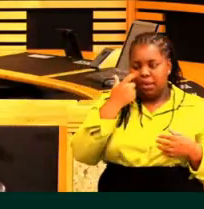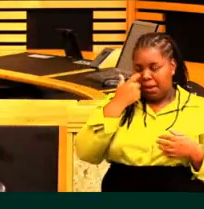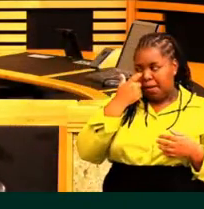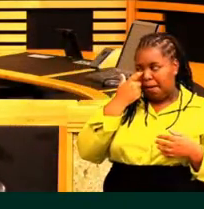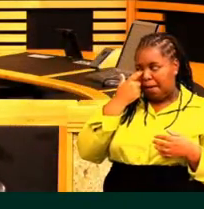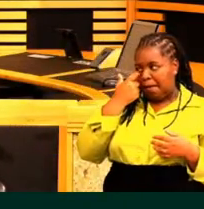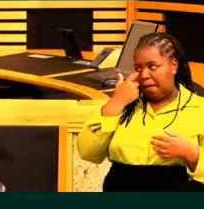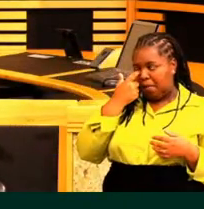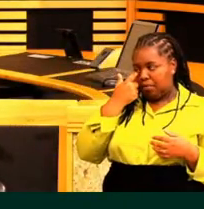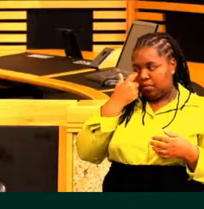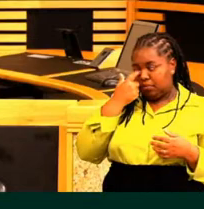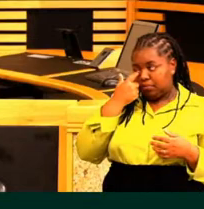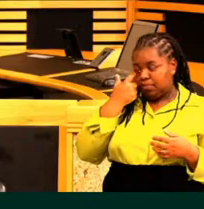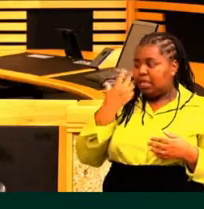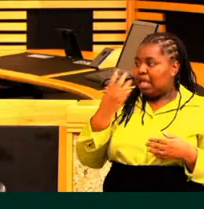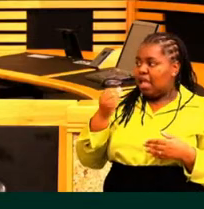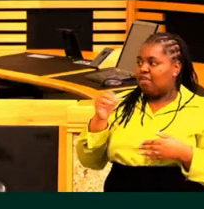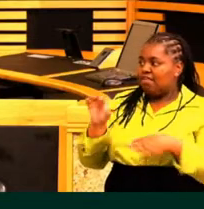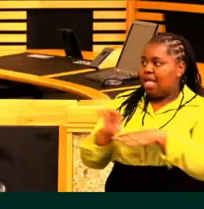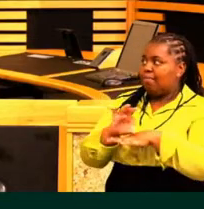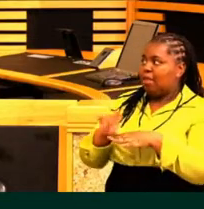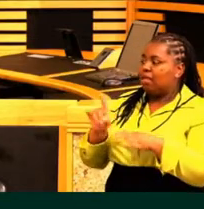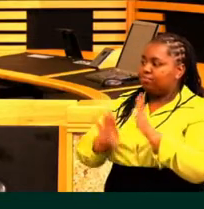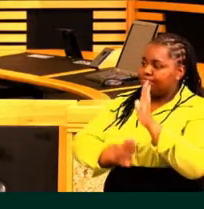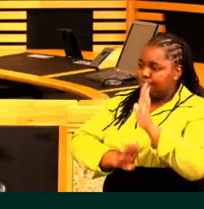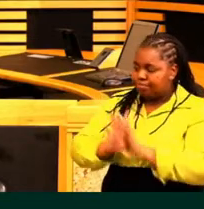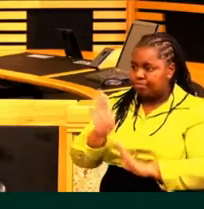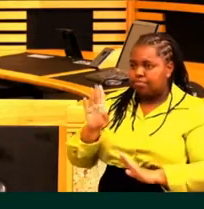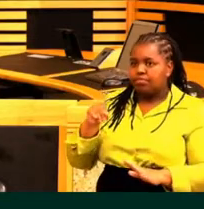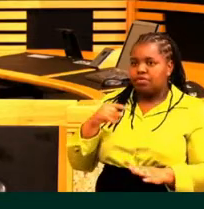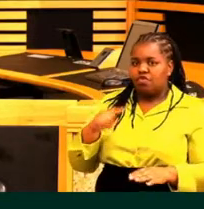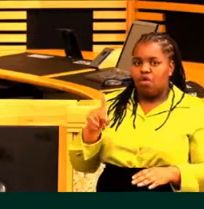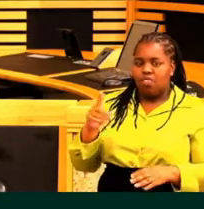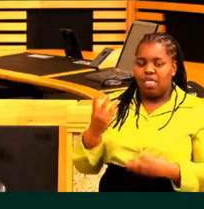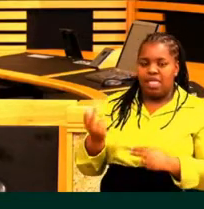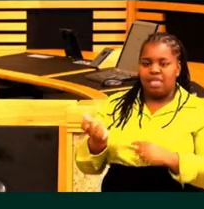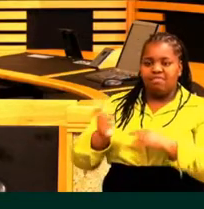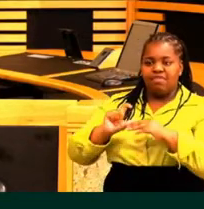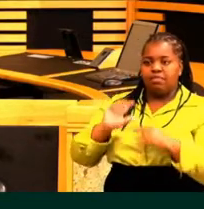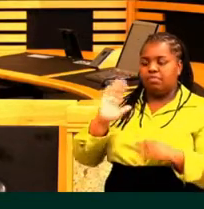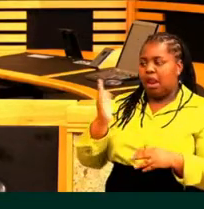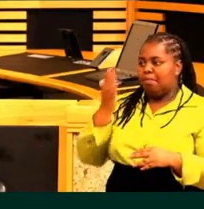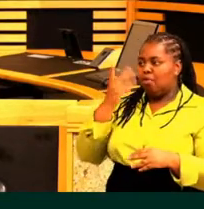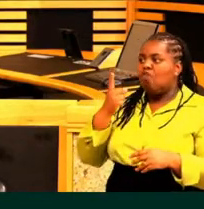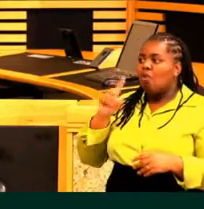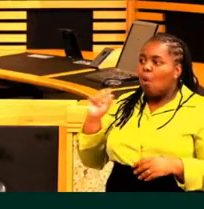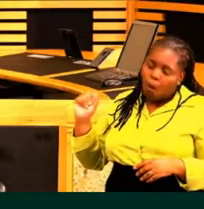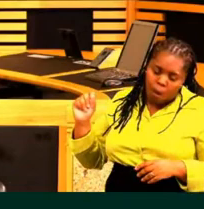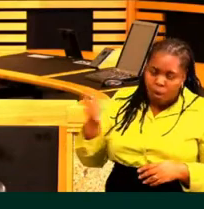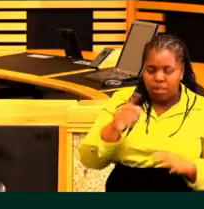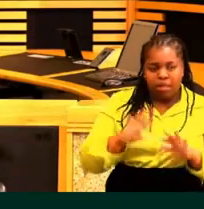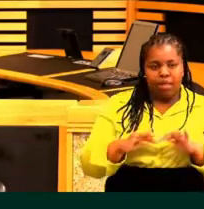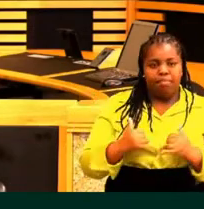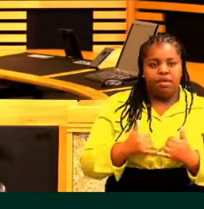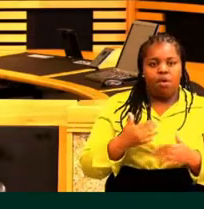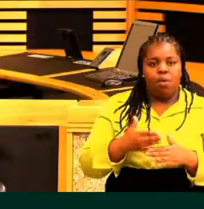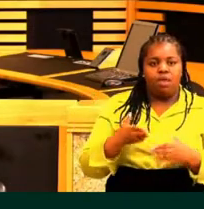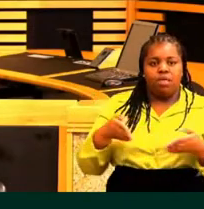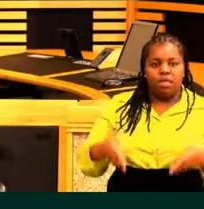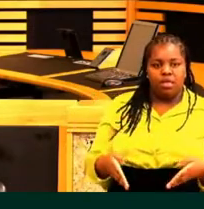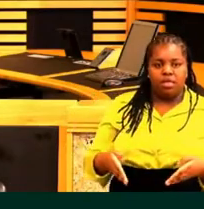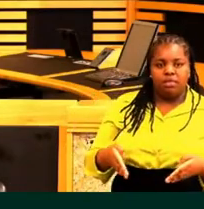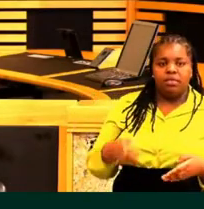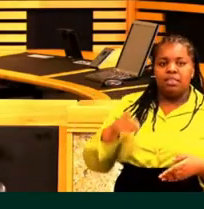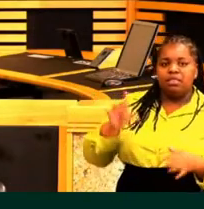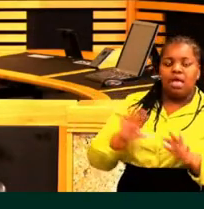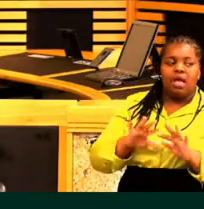social labor plans while improving our corporate social investment approach with all companies that are working here be eaters and